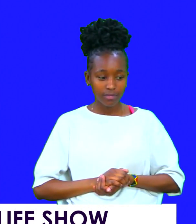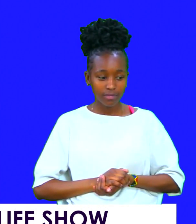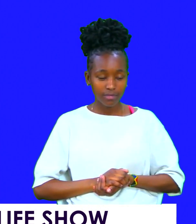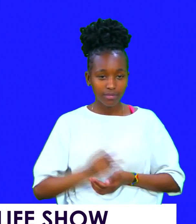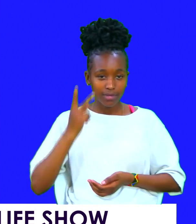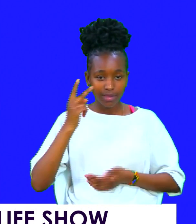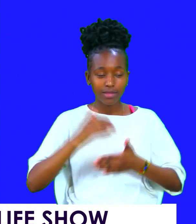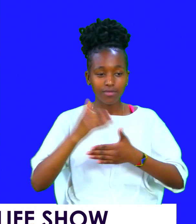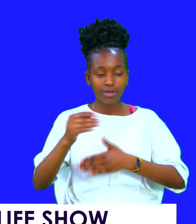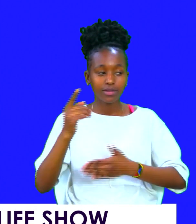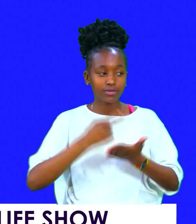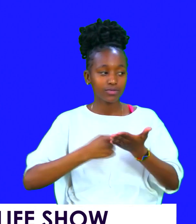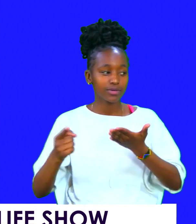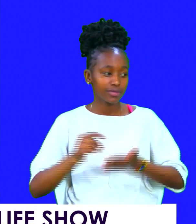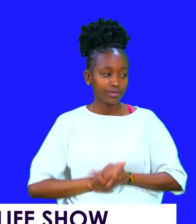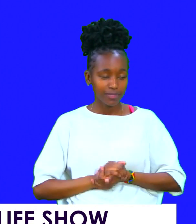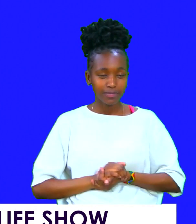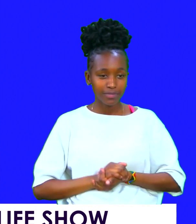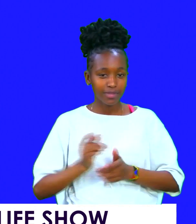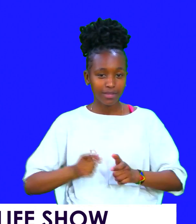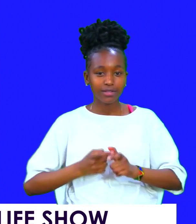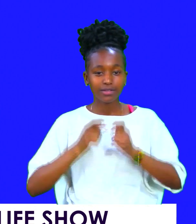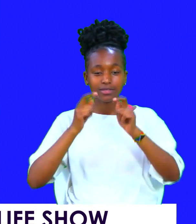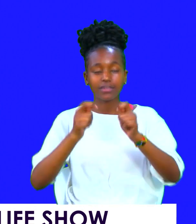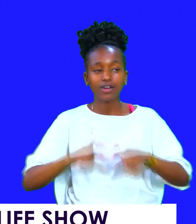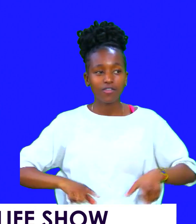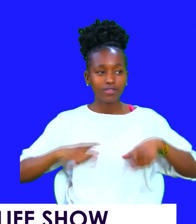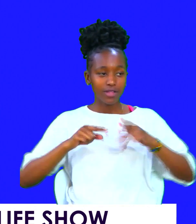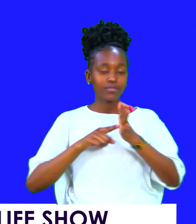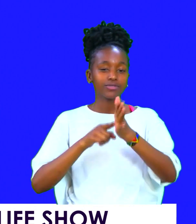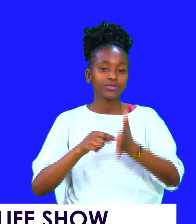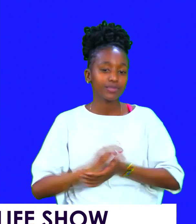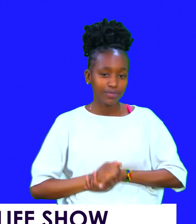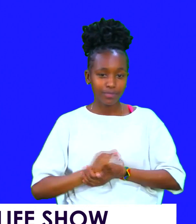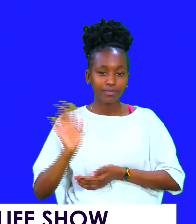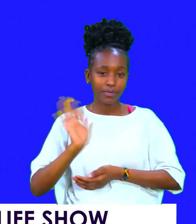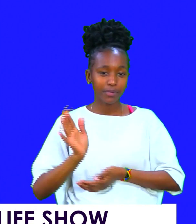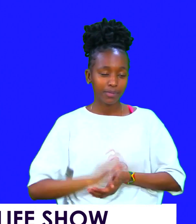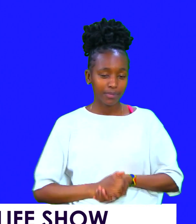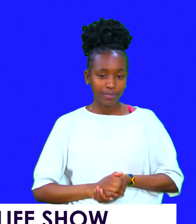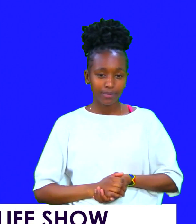See you next week on the Treasures of Life show. Bye-bye.